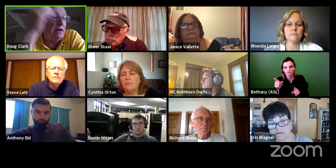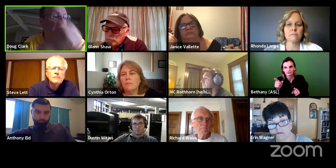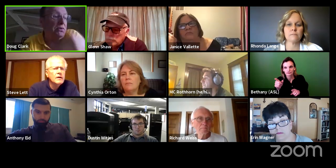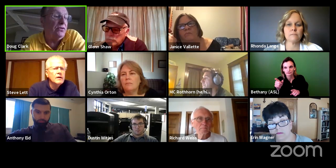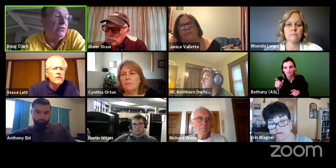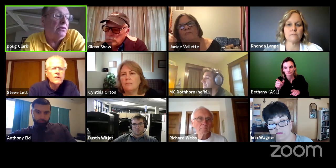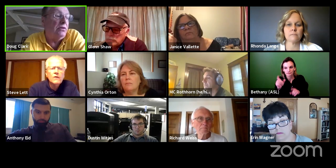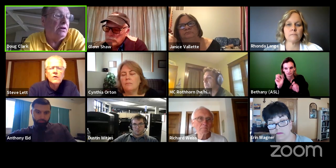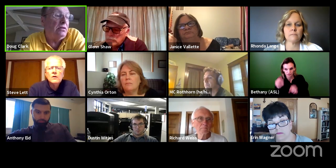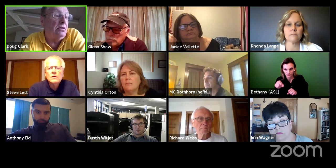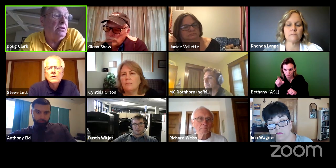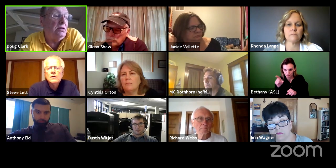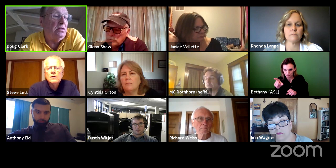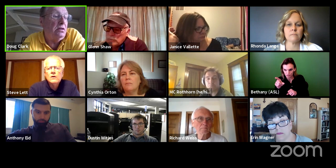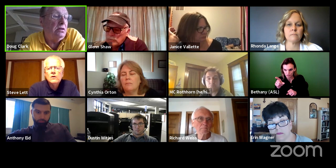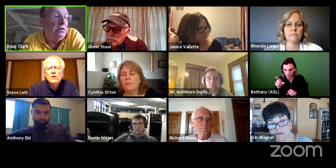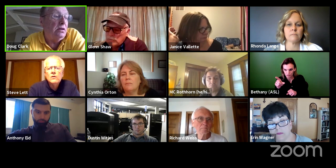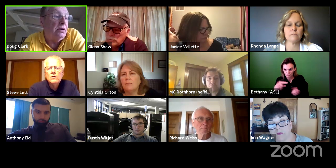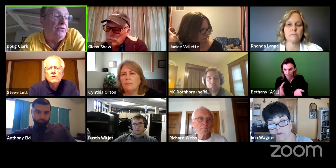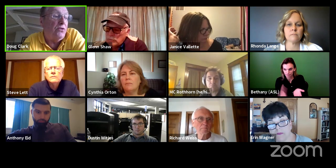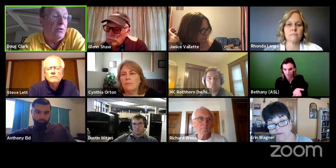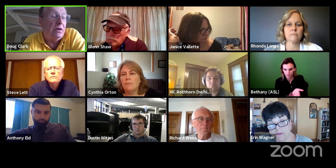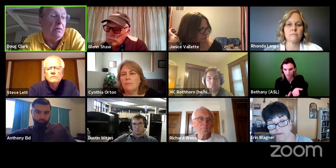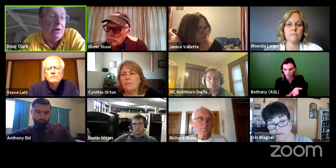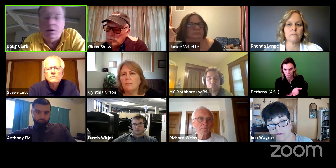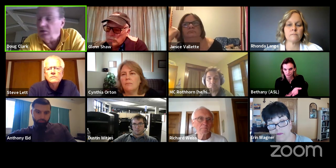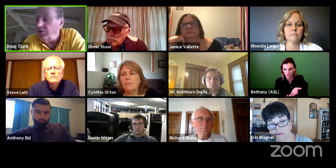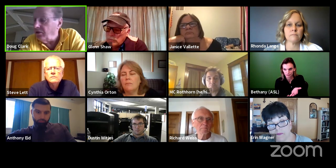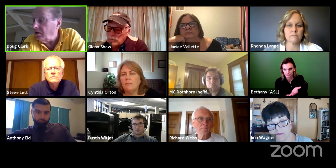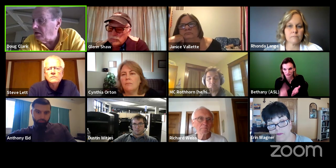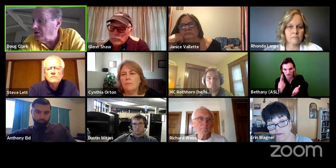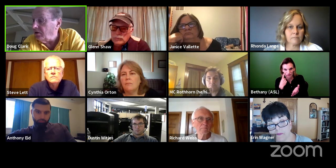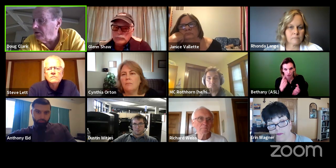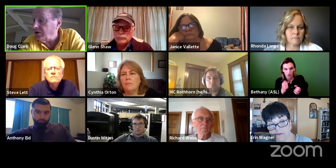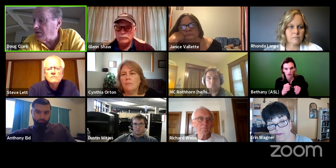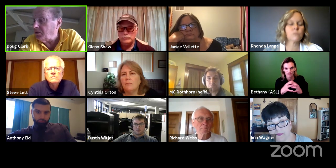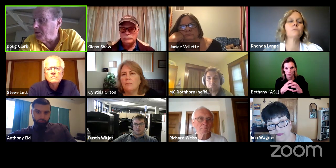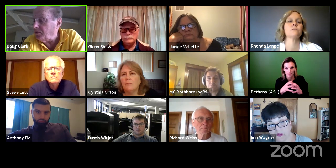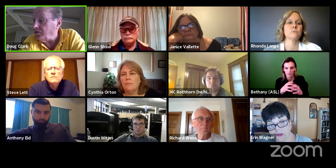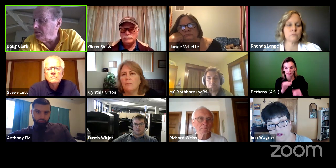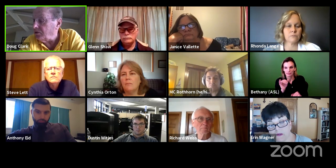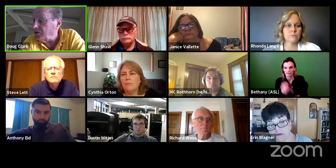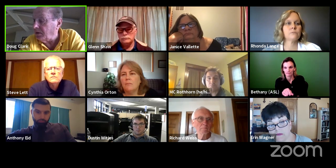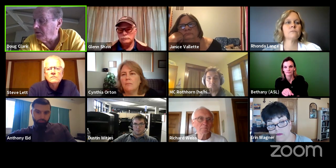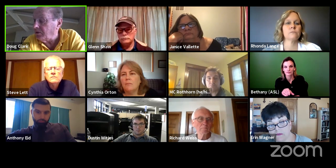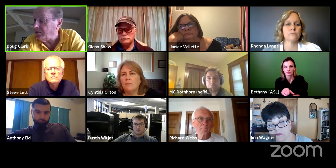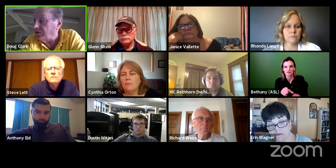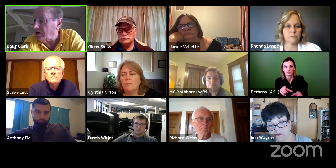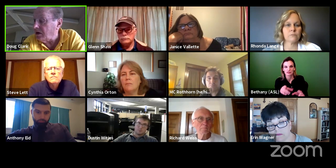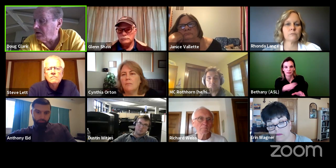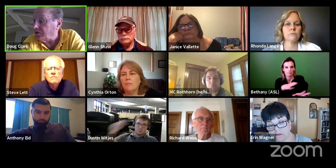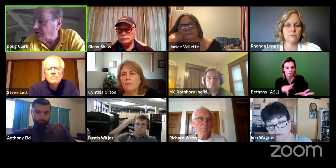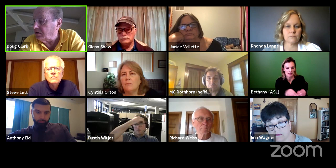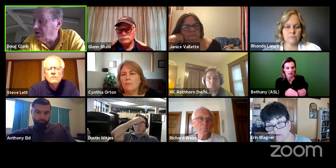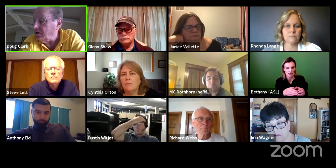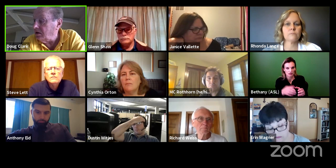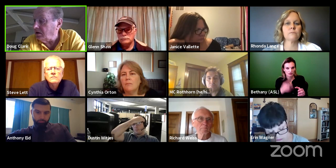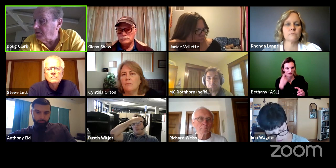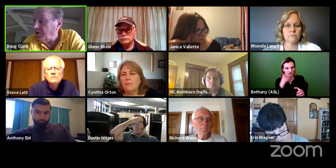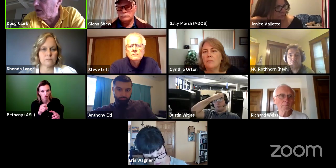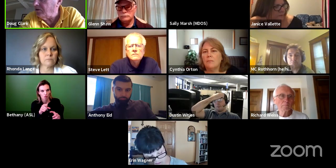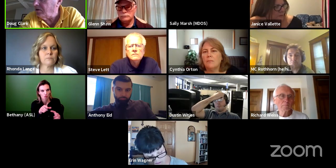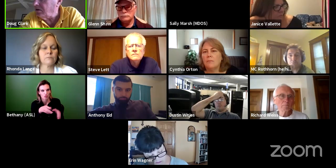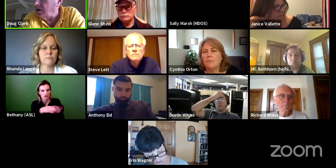line items for forming the committees for the two other jobs we posted, which I believe were the general counsel and